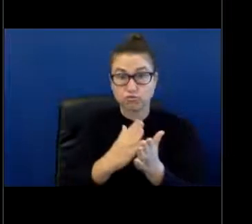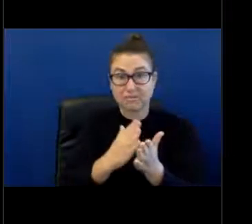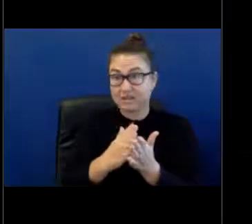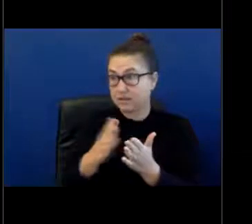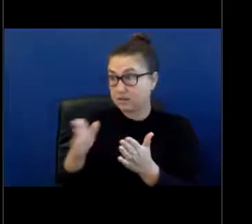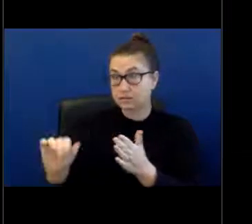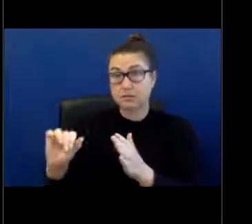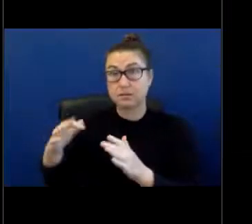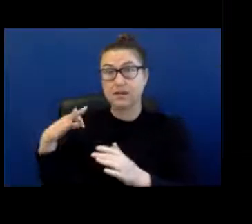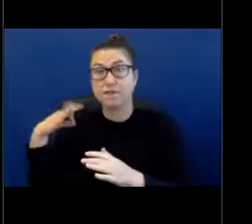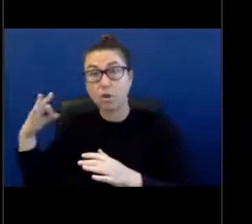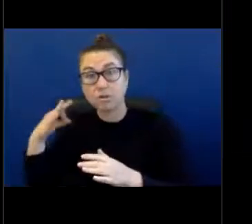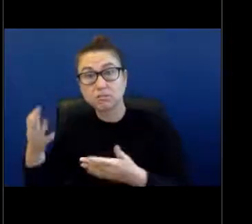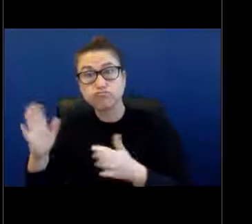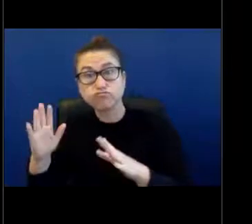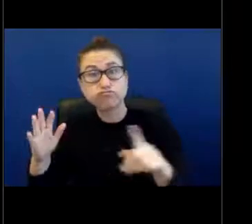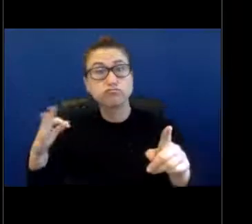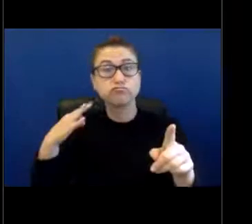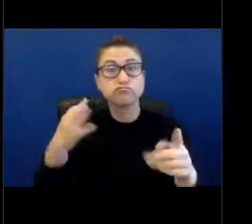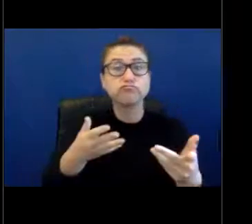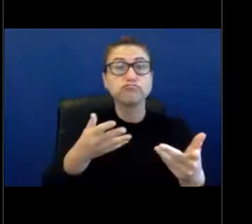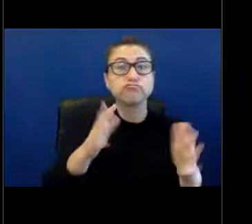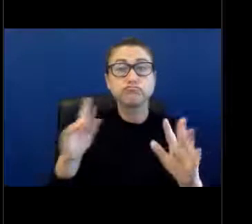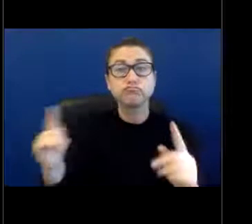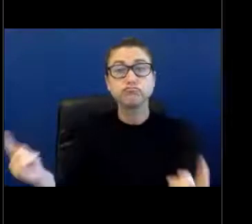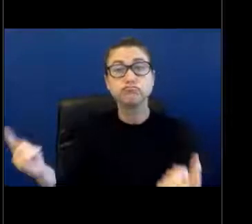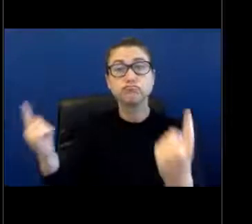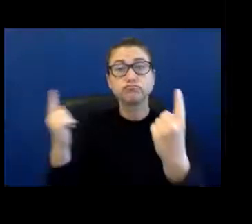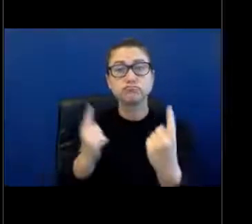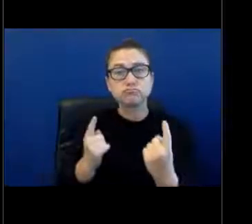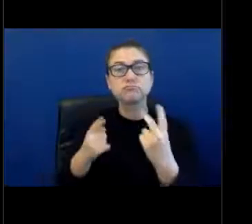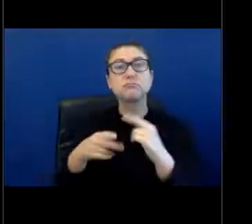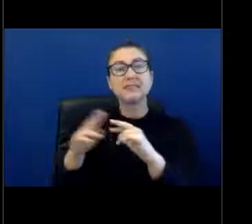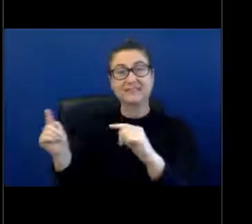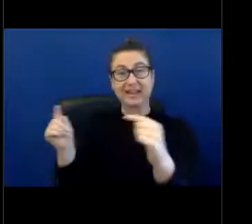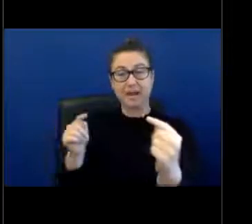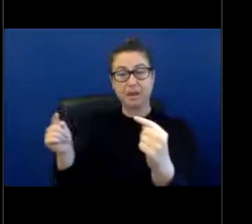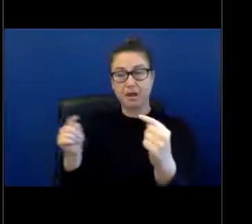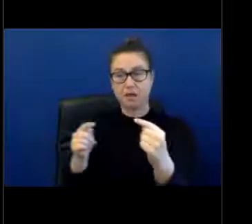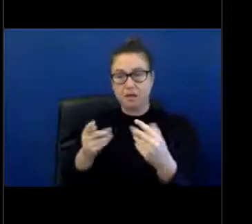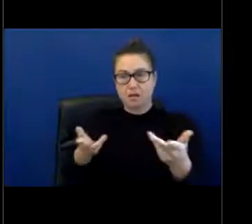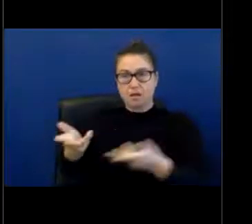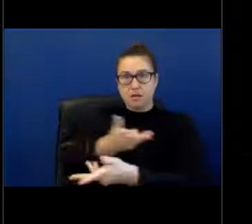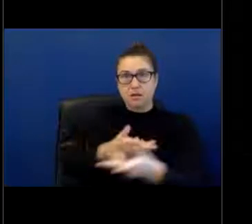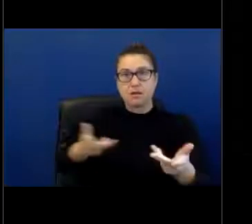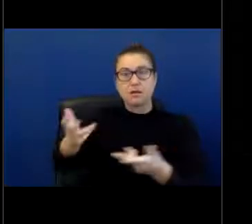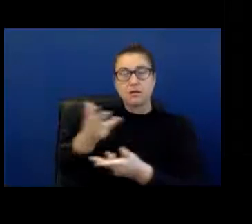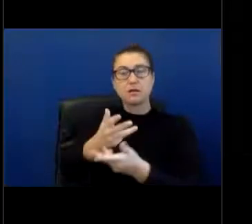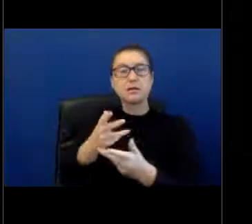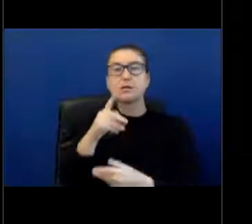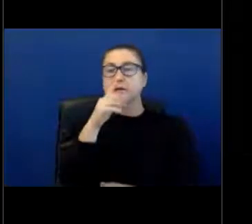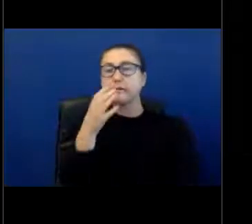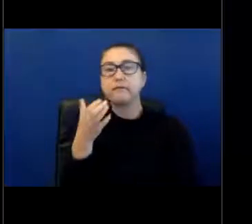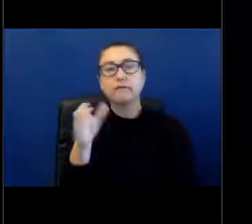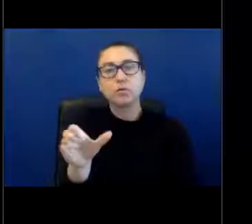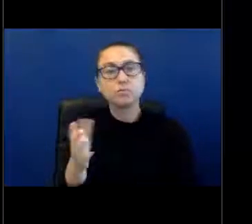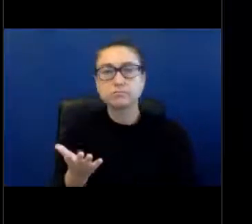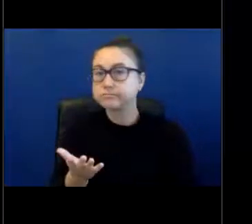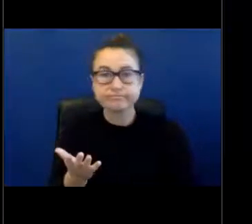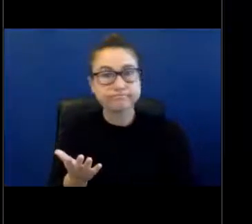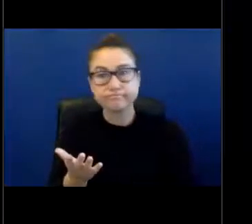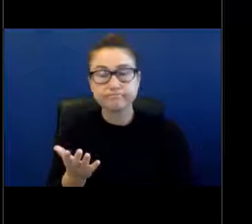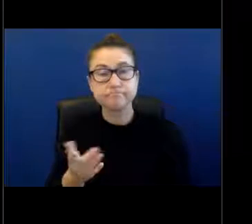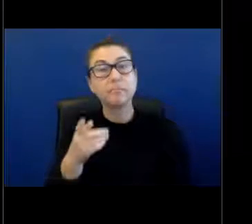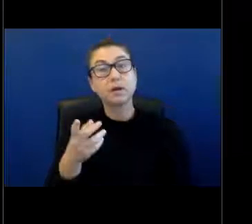that everyone's agreed to come to mediation, and it's a great first step to trying to resolve the dispute.